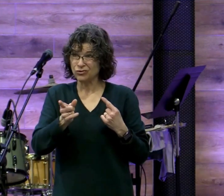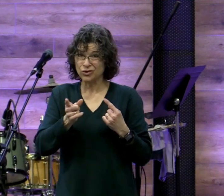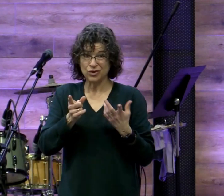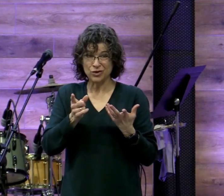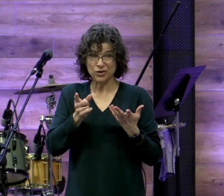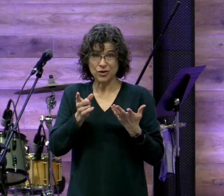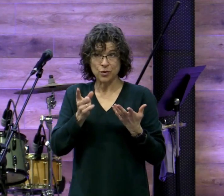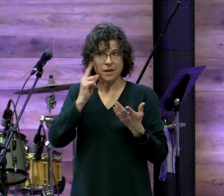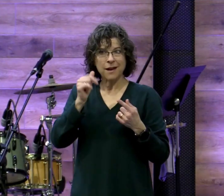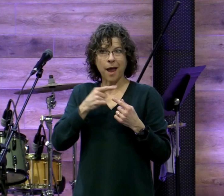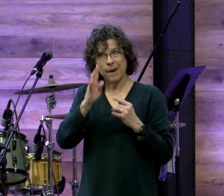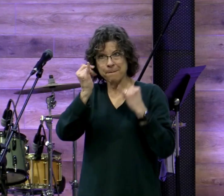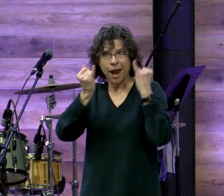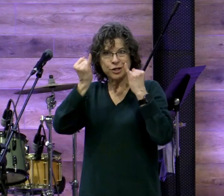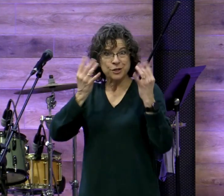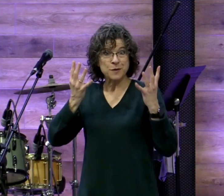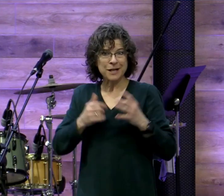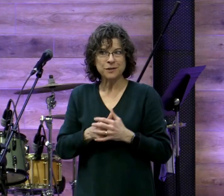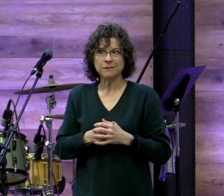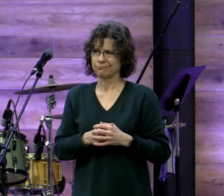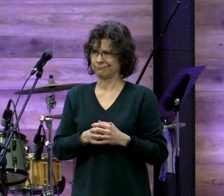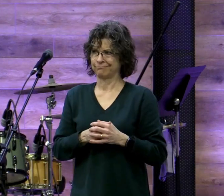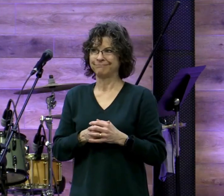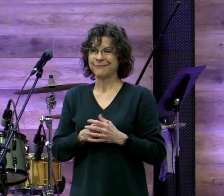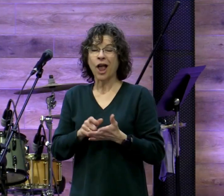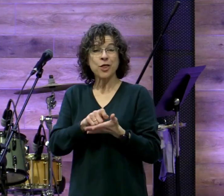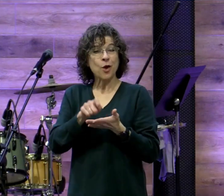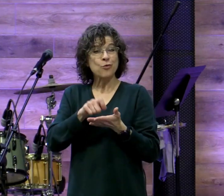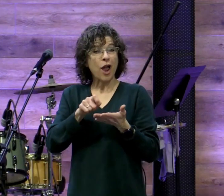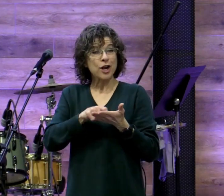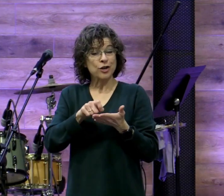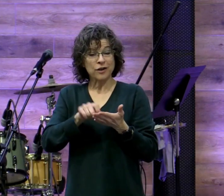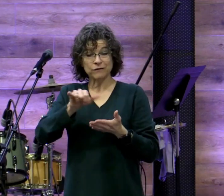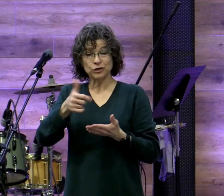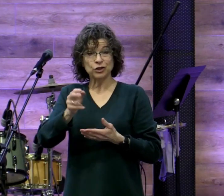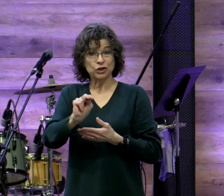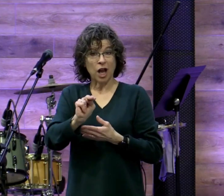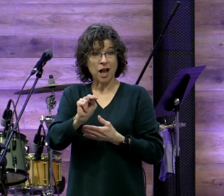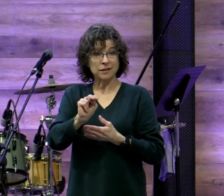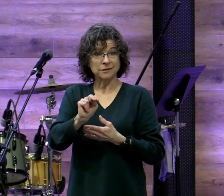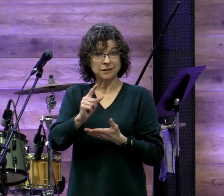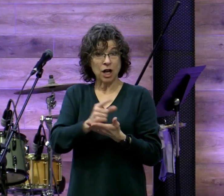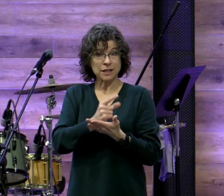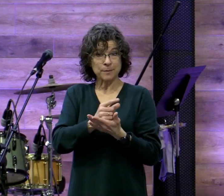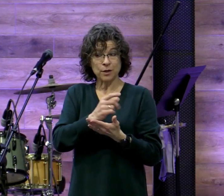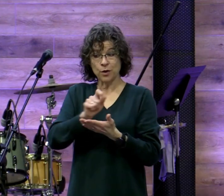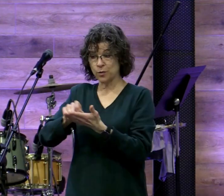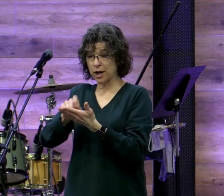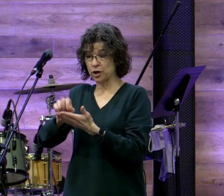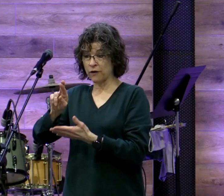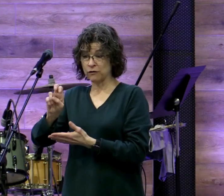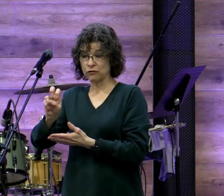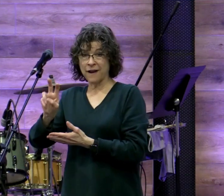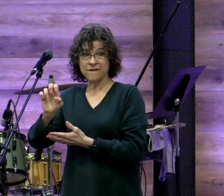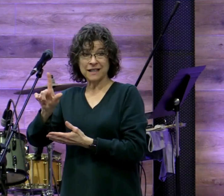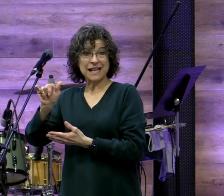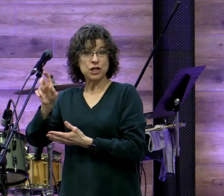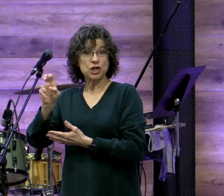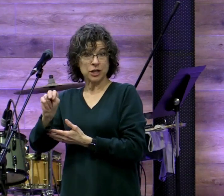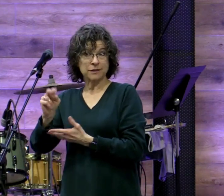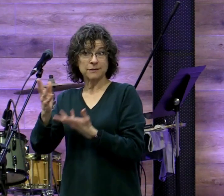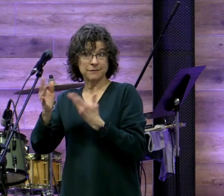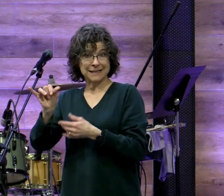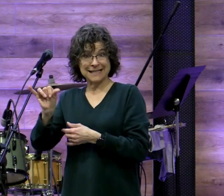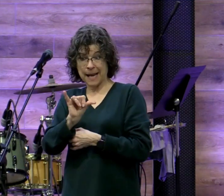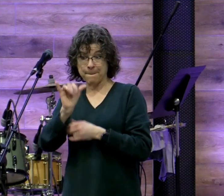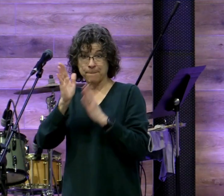the writer of John's gospel and the writer of Revelation is the same person. Consider why he